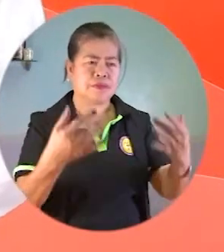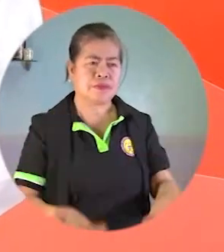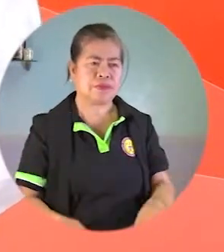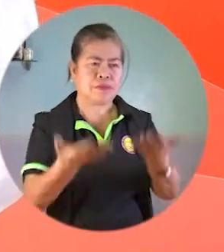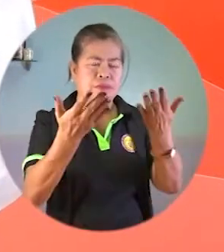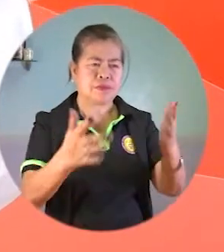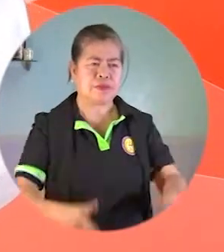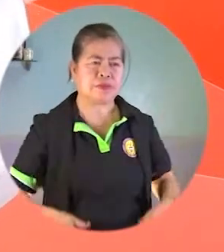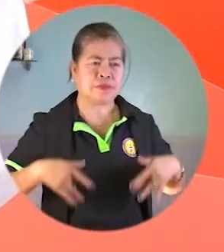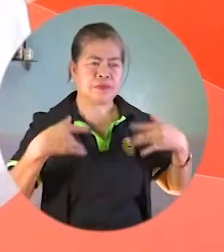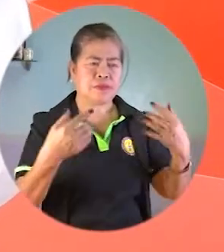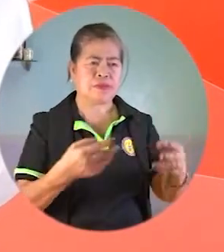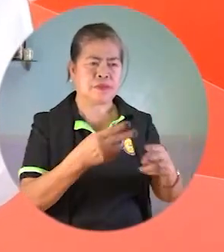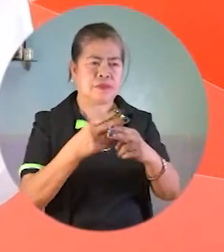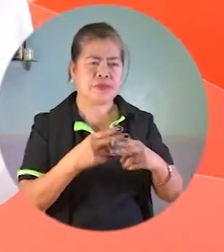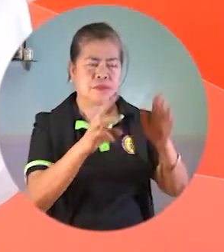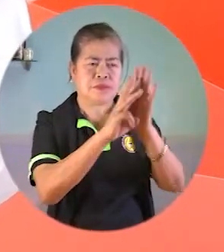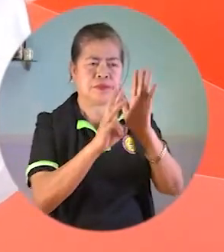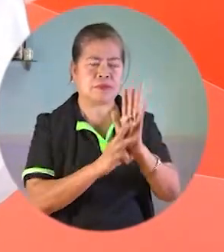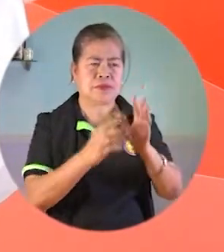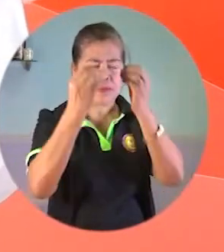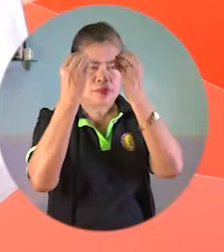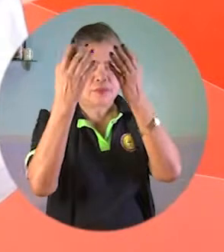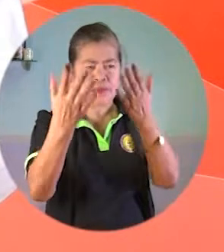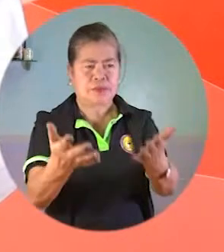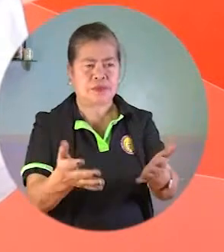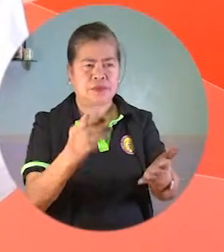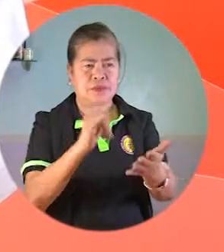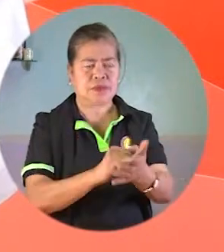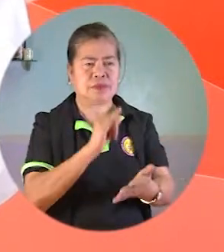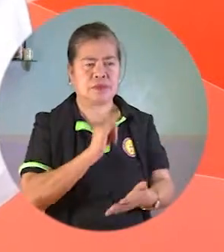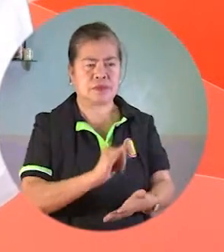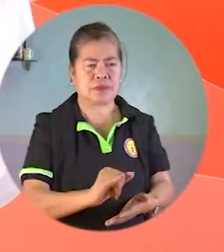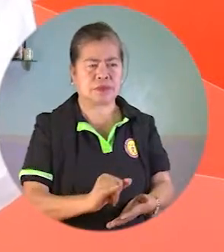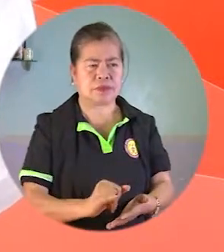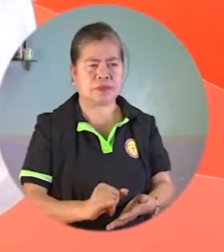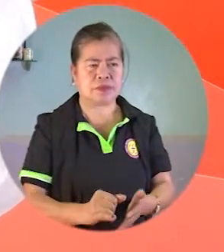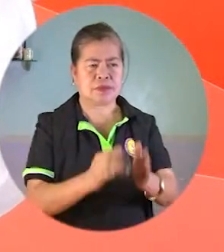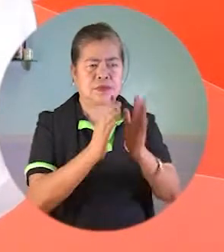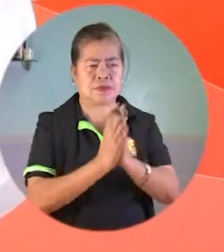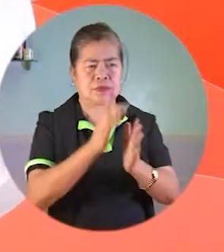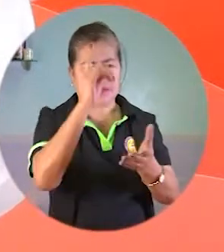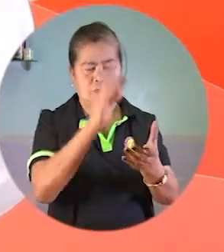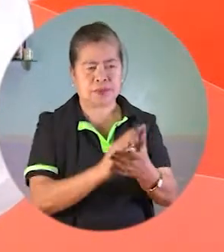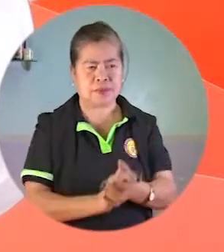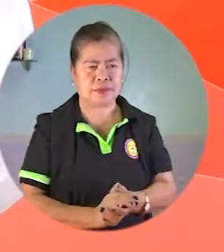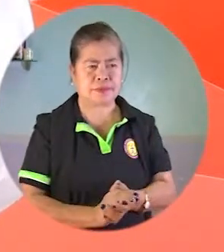let us live a life that is in accordance to the will of the Father. That is, if we believe.